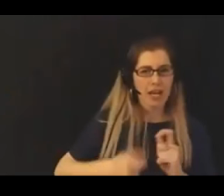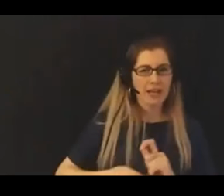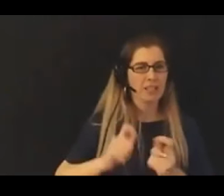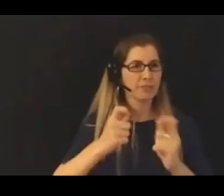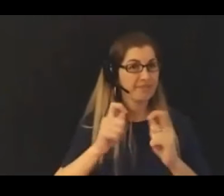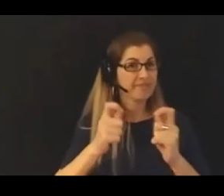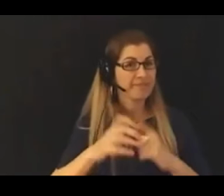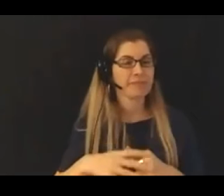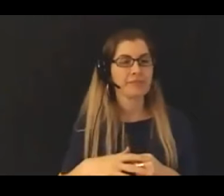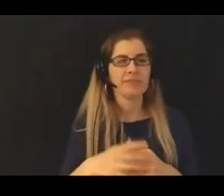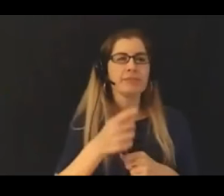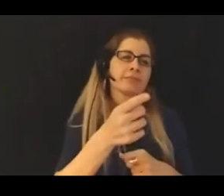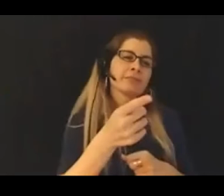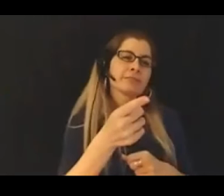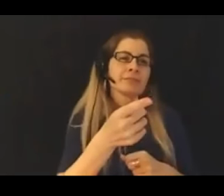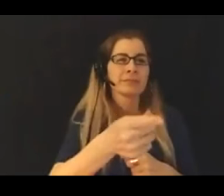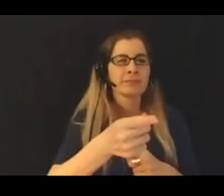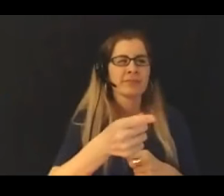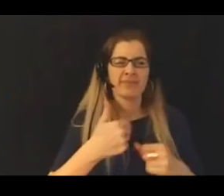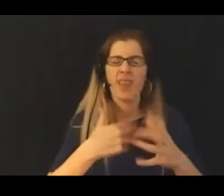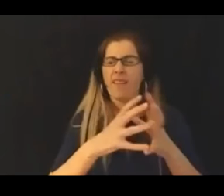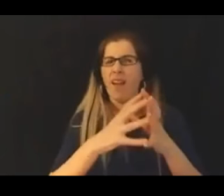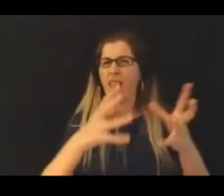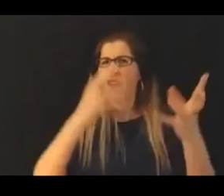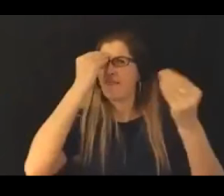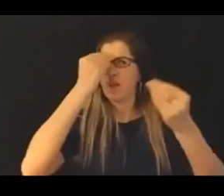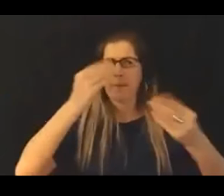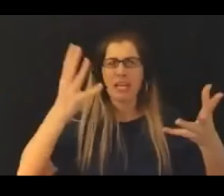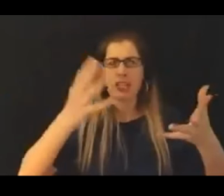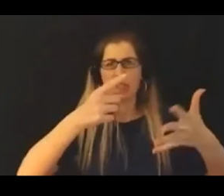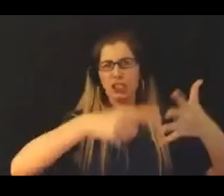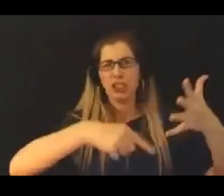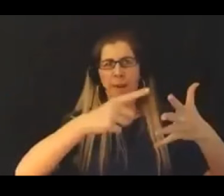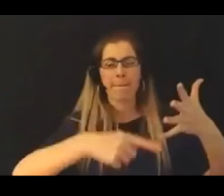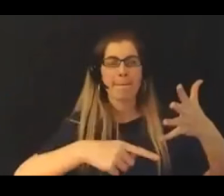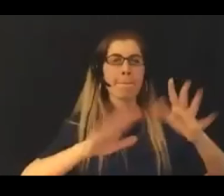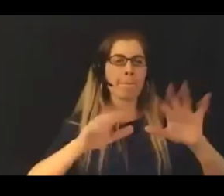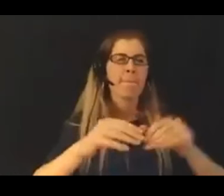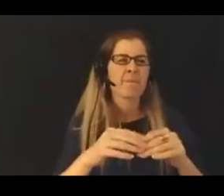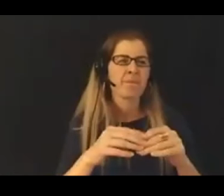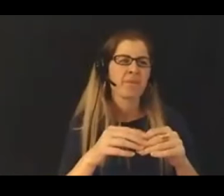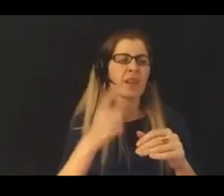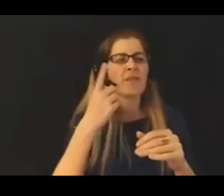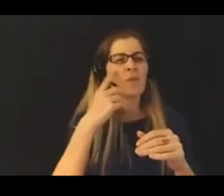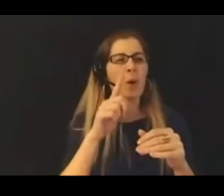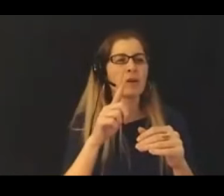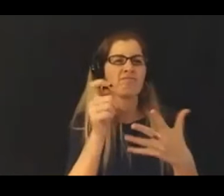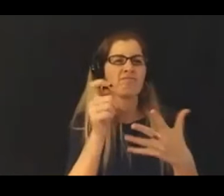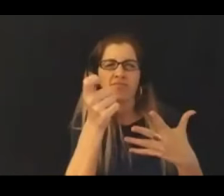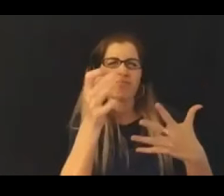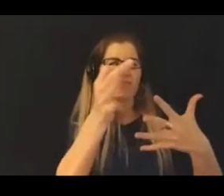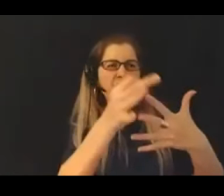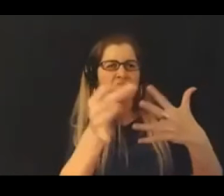So here to kind of, there's a lot of information on this slide, and just to kind of touch on some of